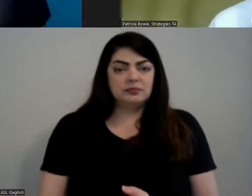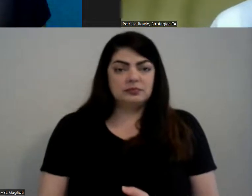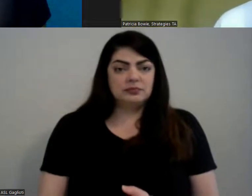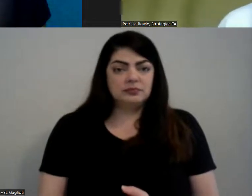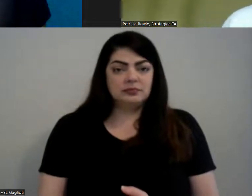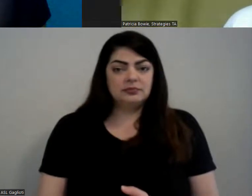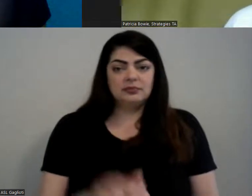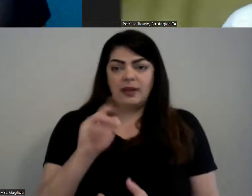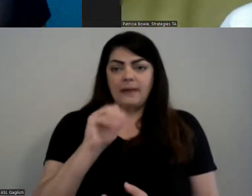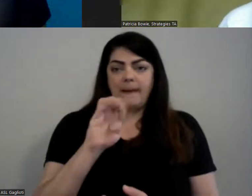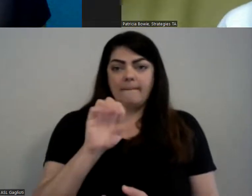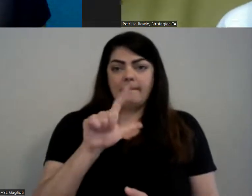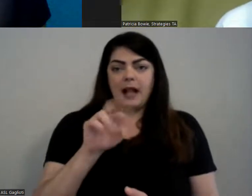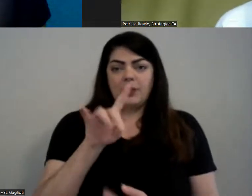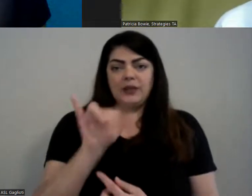Melody?